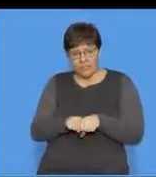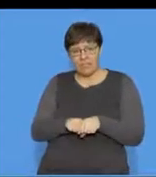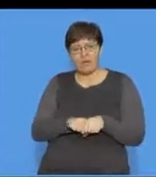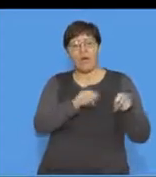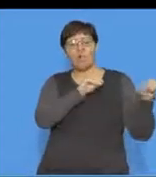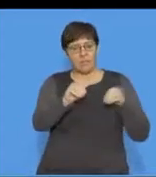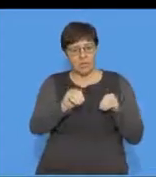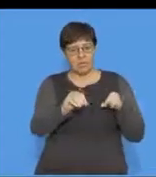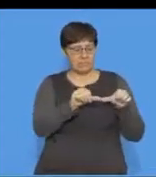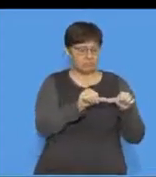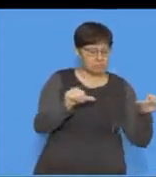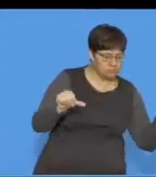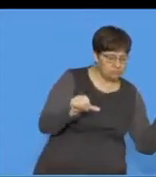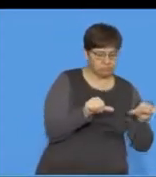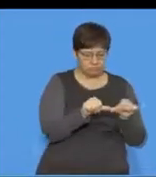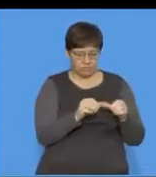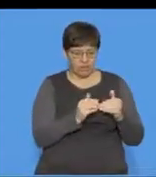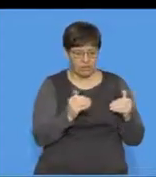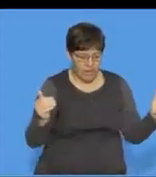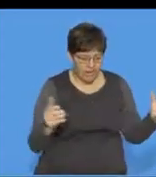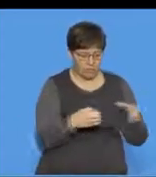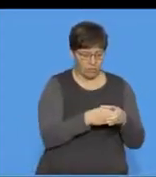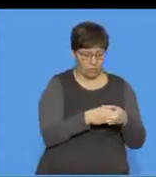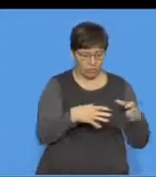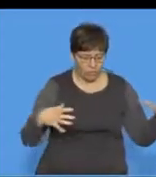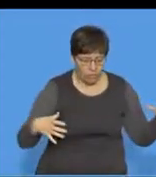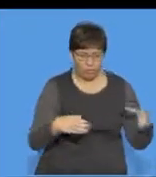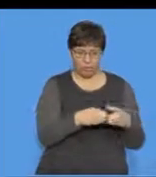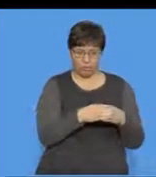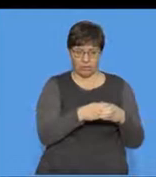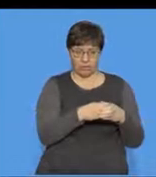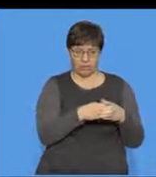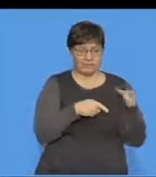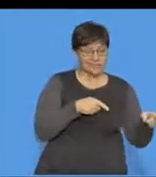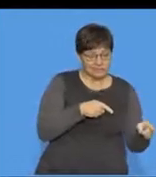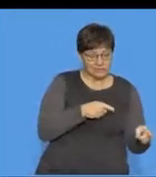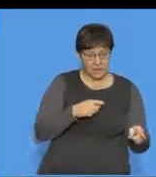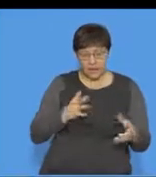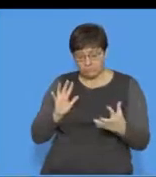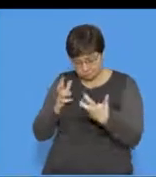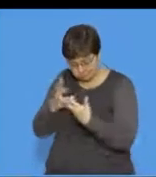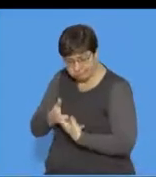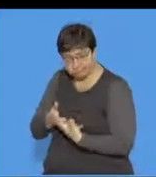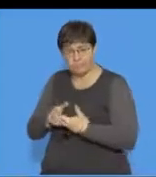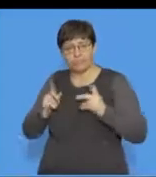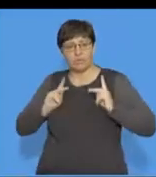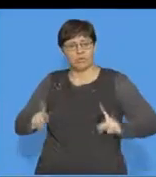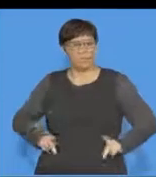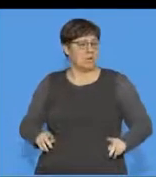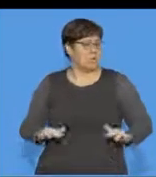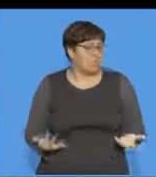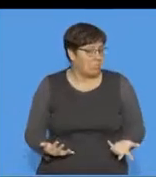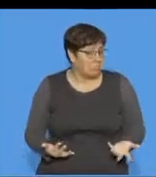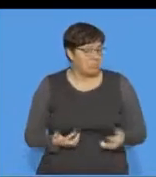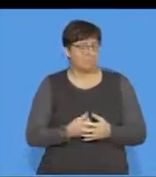in size over time, and we need to see how does this apply to the human population.